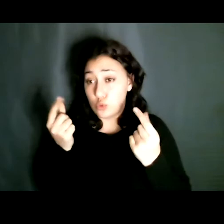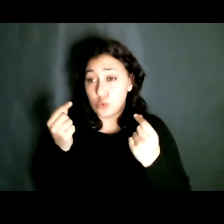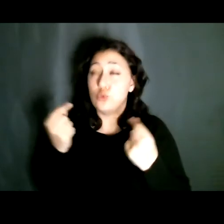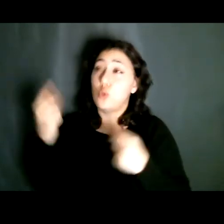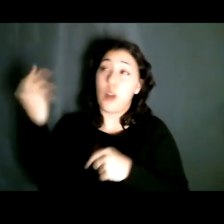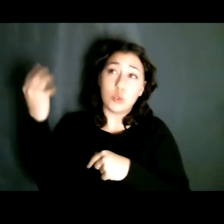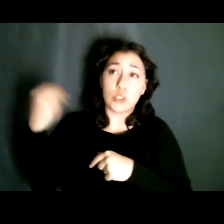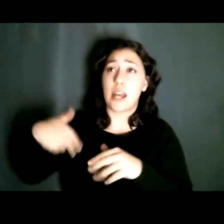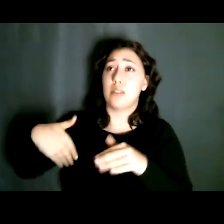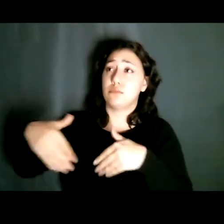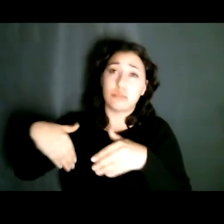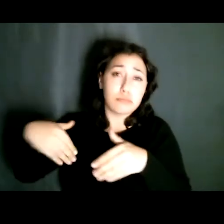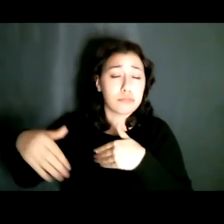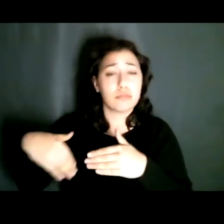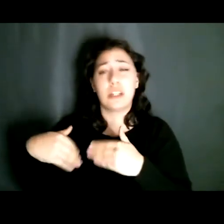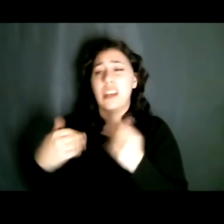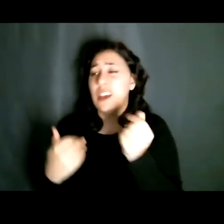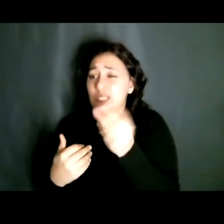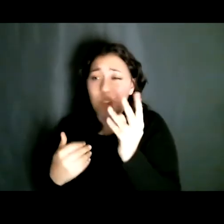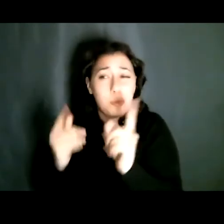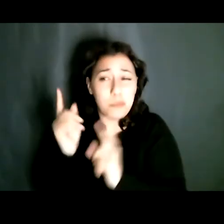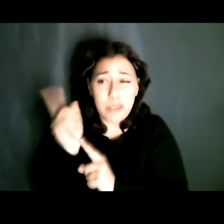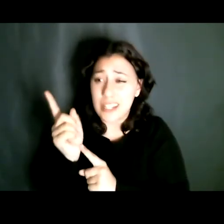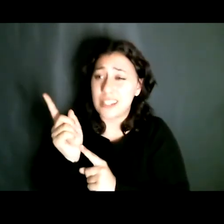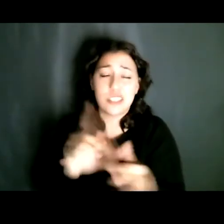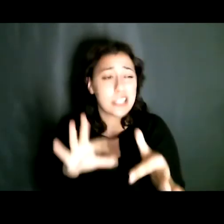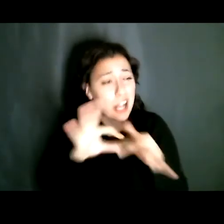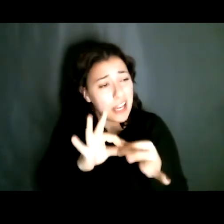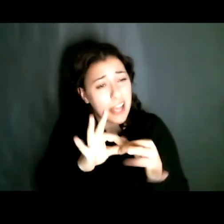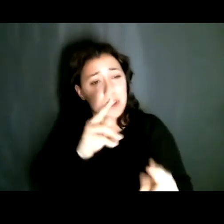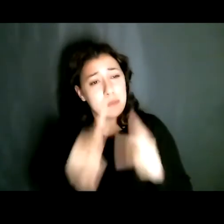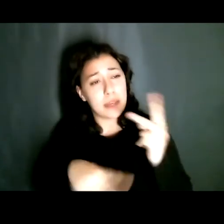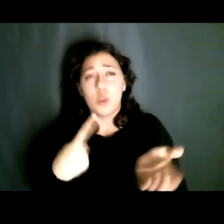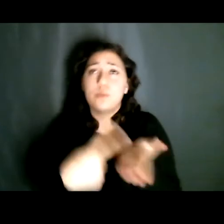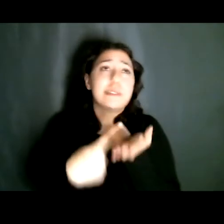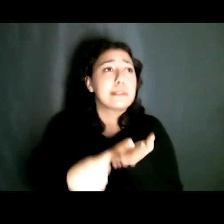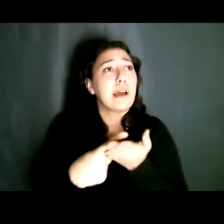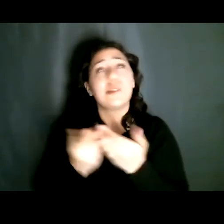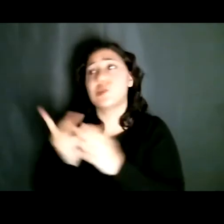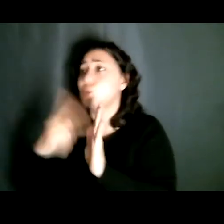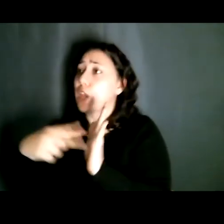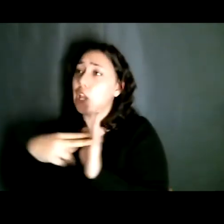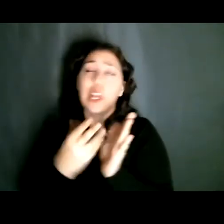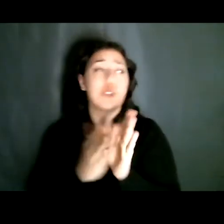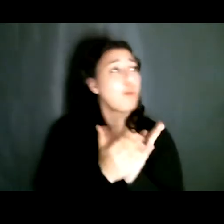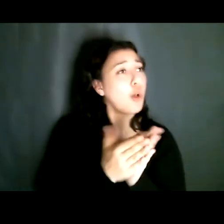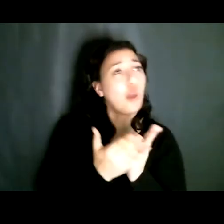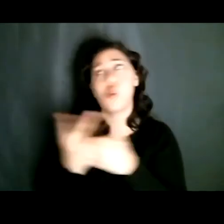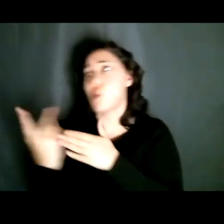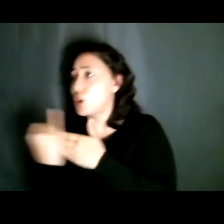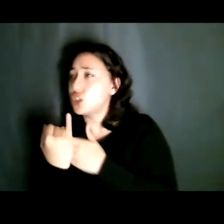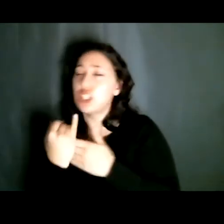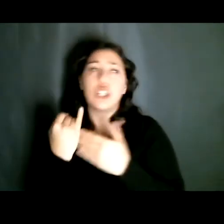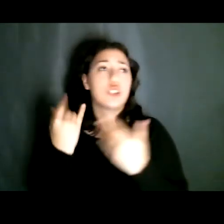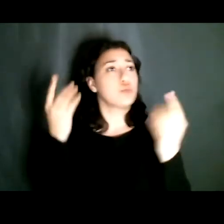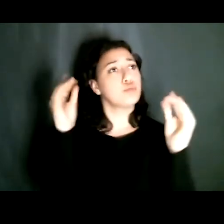for a couple minutes, most of it was just connecting as people and how important that is as part of our job as teaching. So